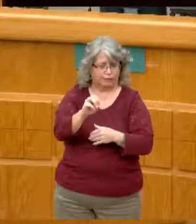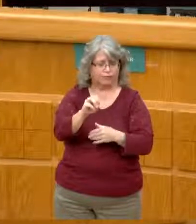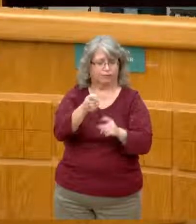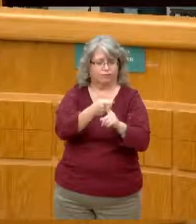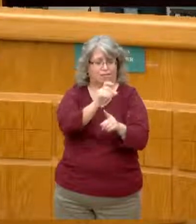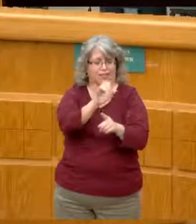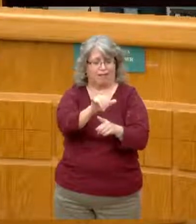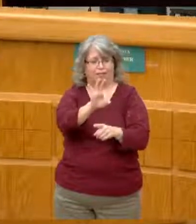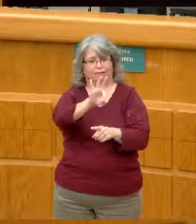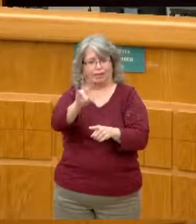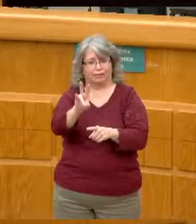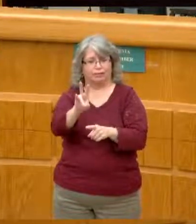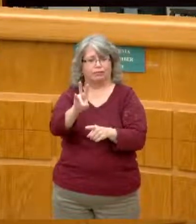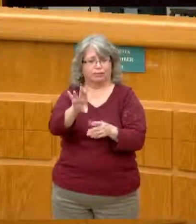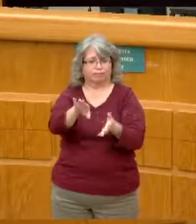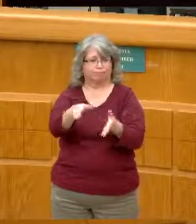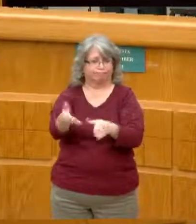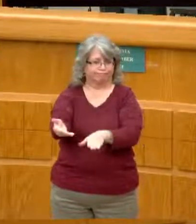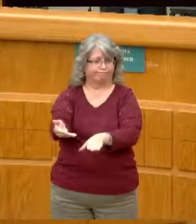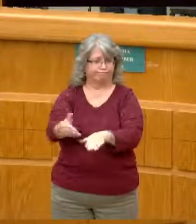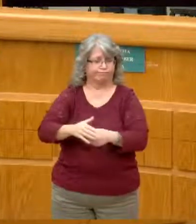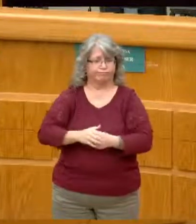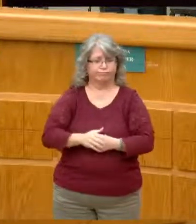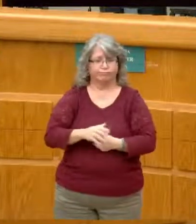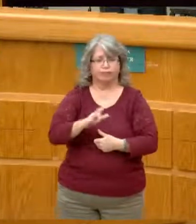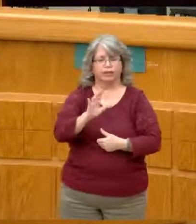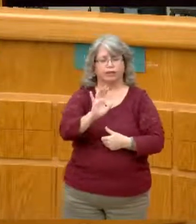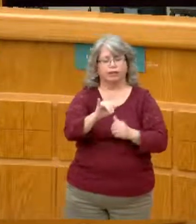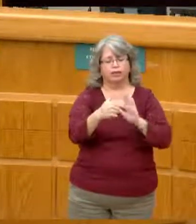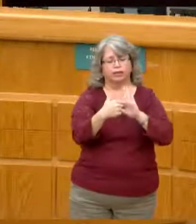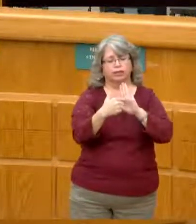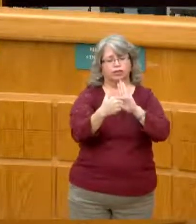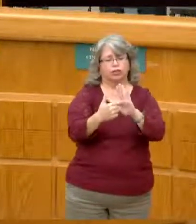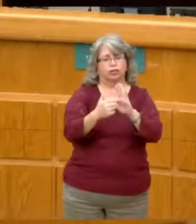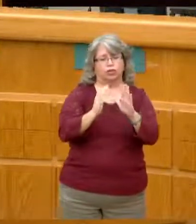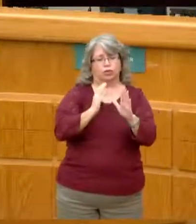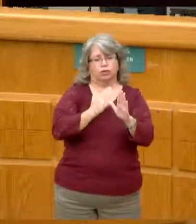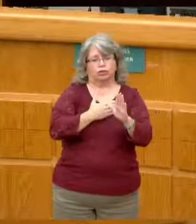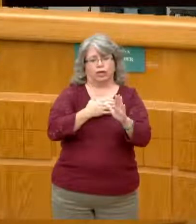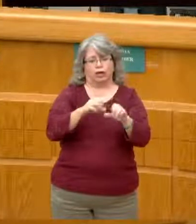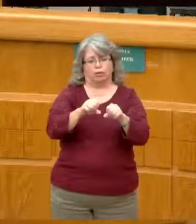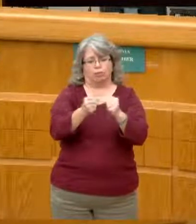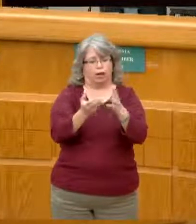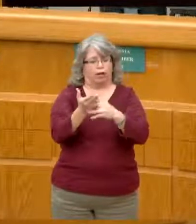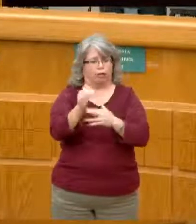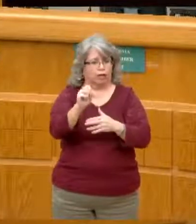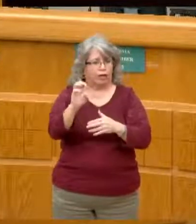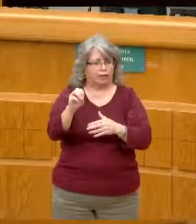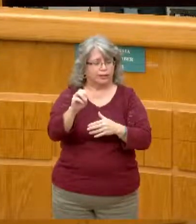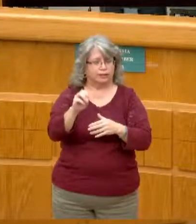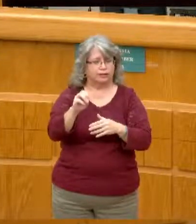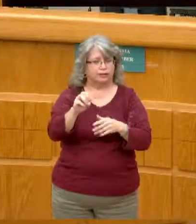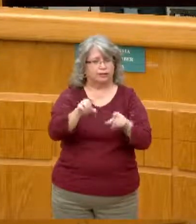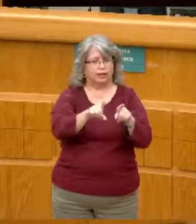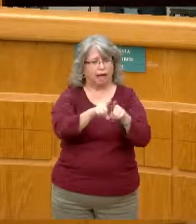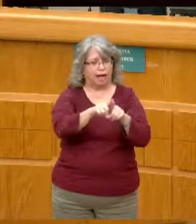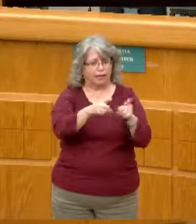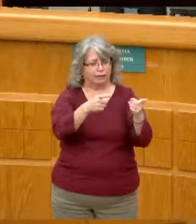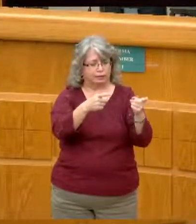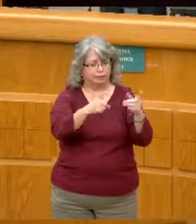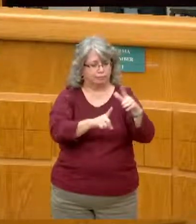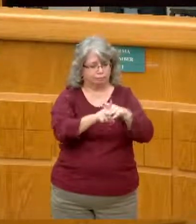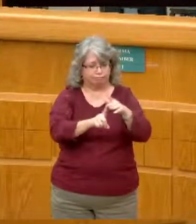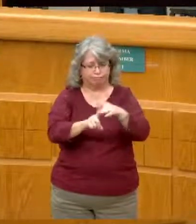slide. This is just a graph kind of just showing our vaccine breakthrough cases as they're coming in. Like I said, it's not somebody telling us, hey, you have these